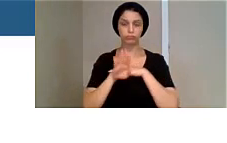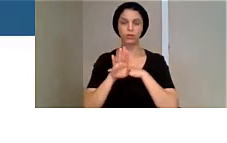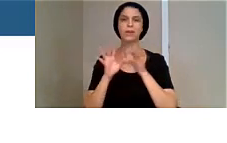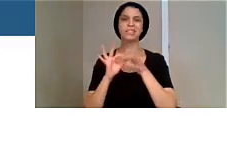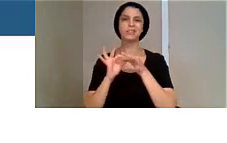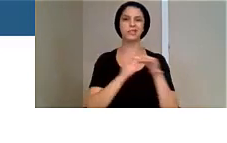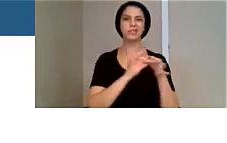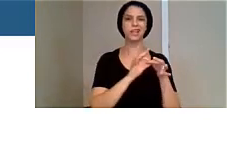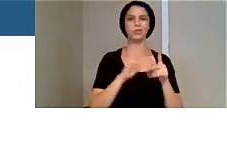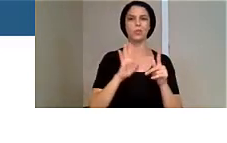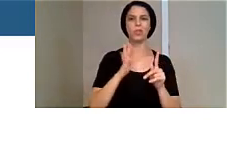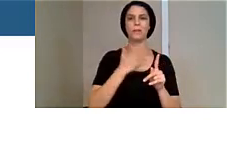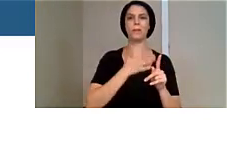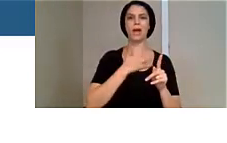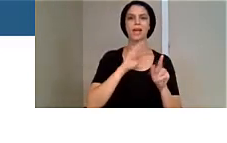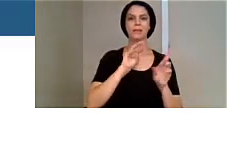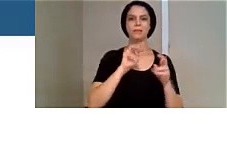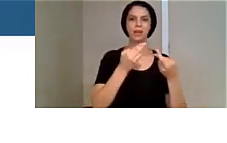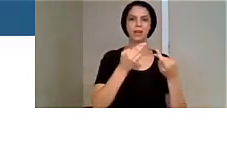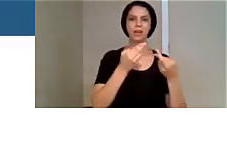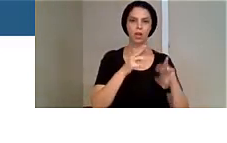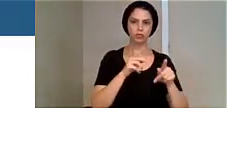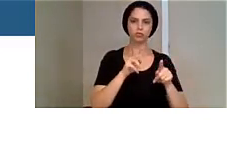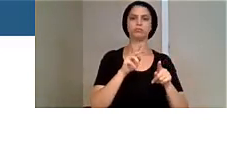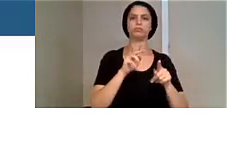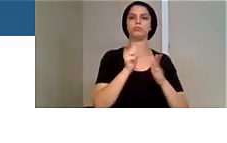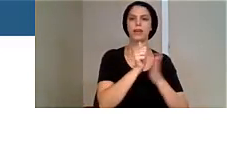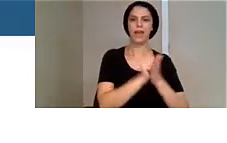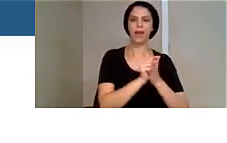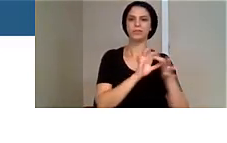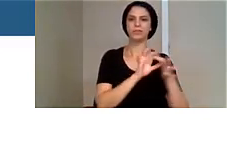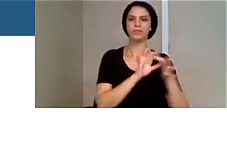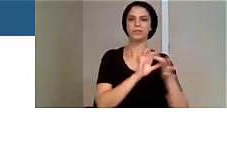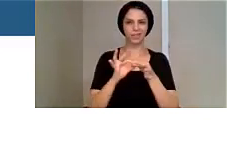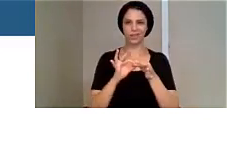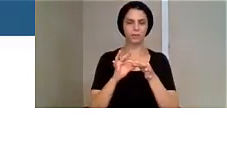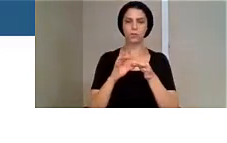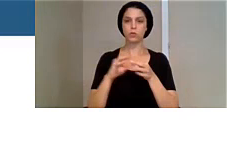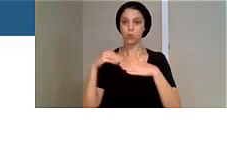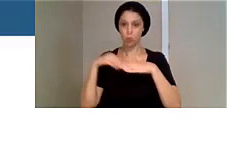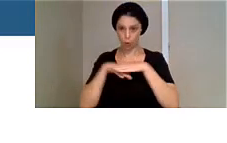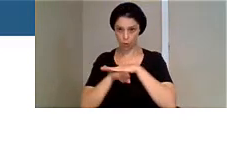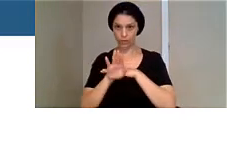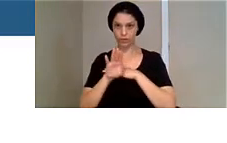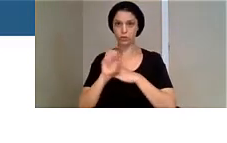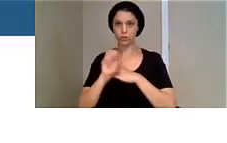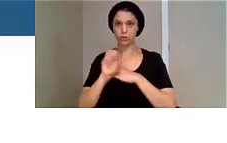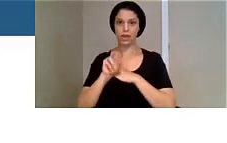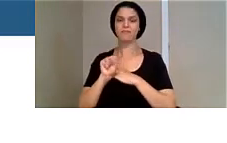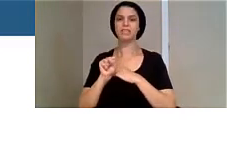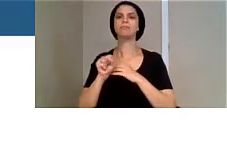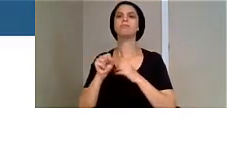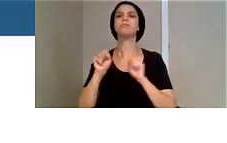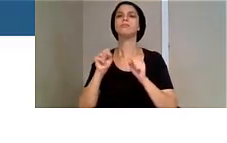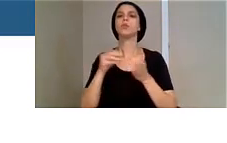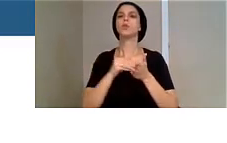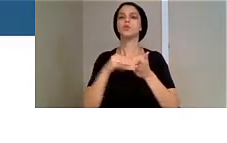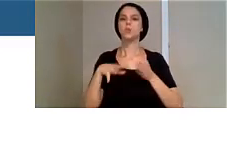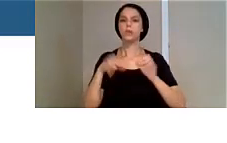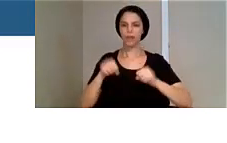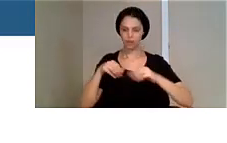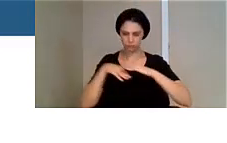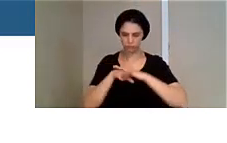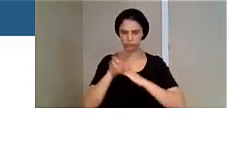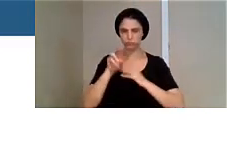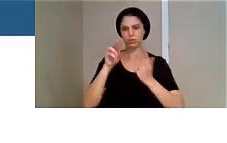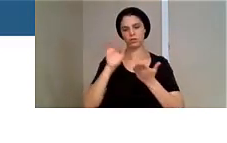myMCPS classroom account. It's the same credentials. Once they're logged in, then they'll be able to drill down into their classroom,